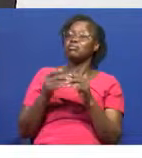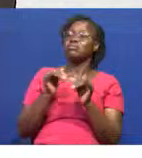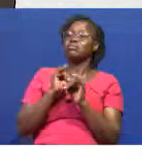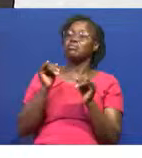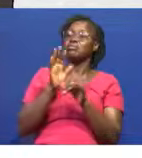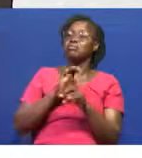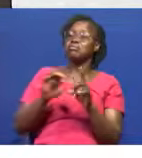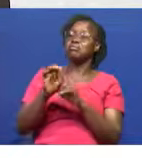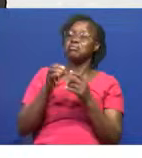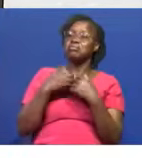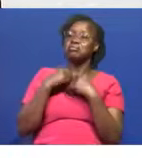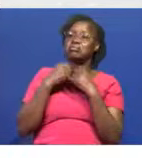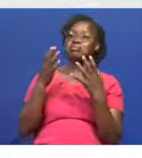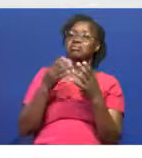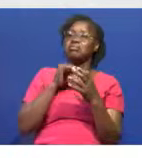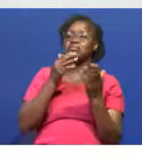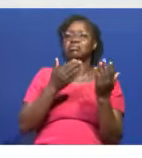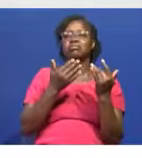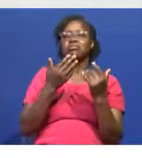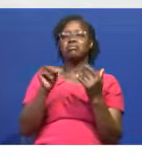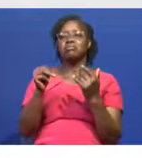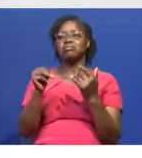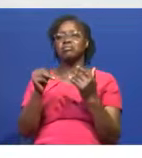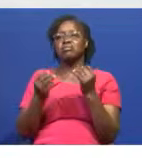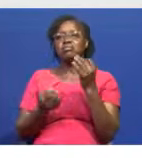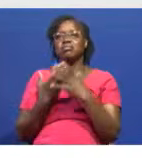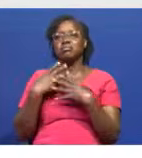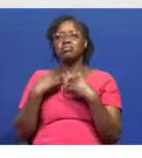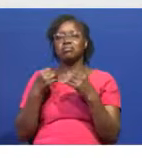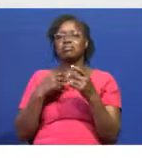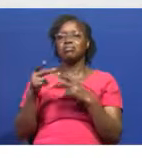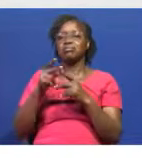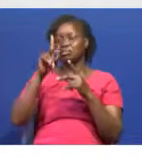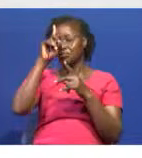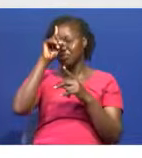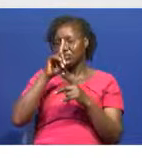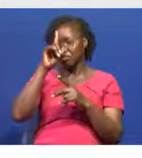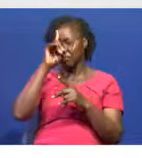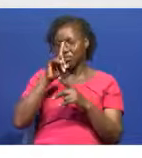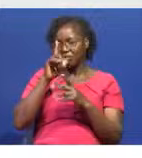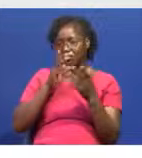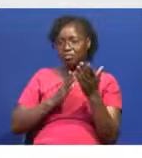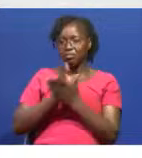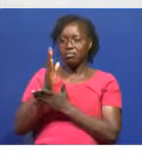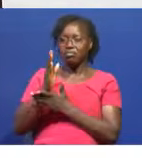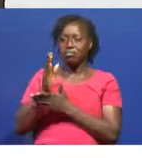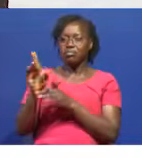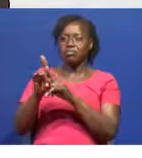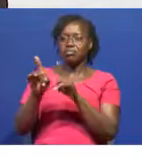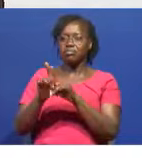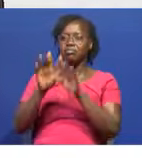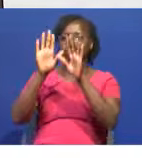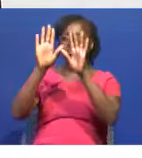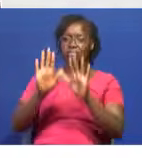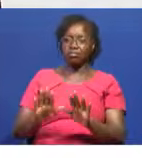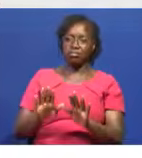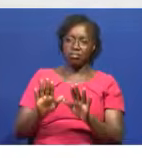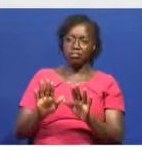hygienic environment, we don't expect this unit to go in healthy. So it is very critical part of it as a right and also as an